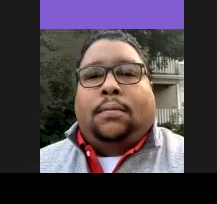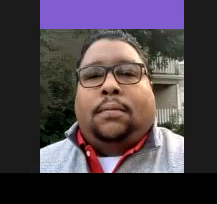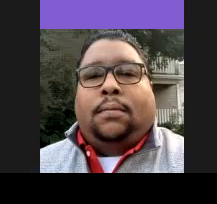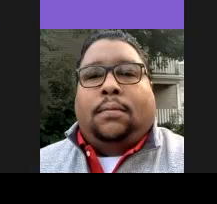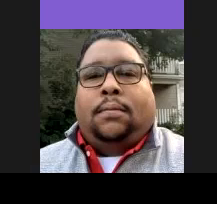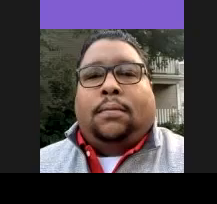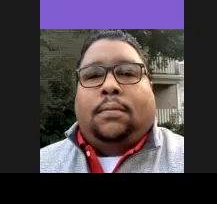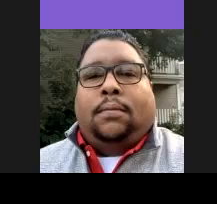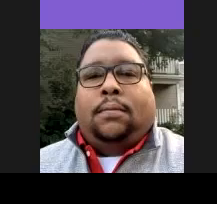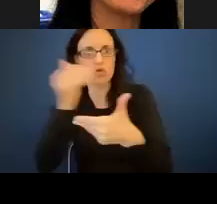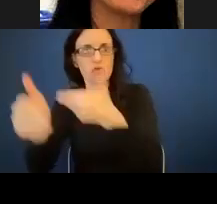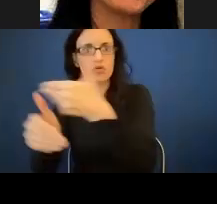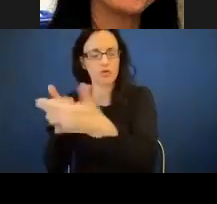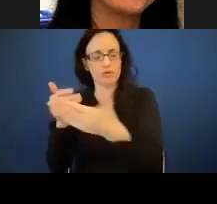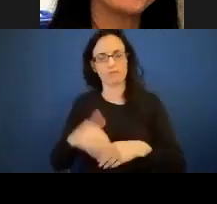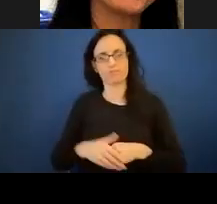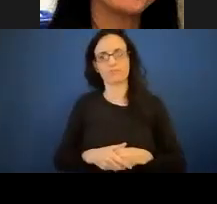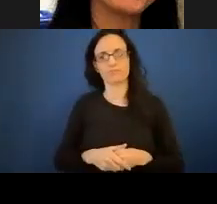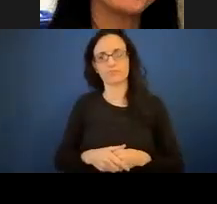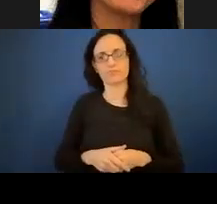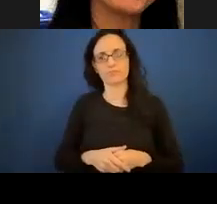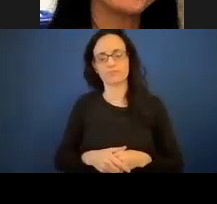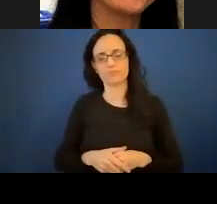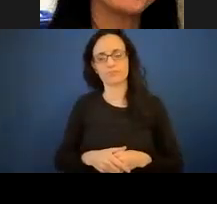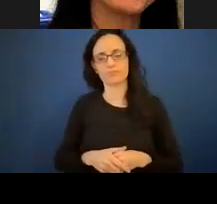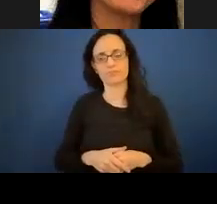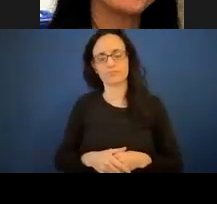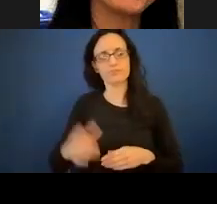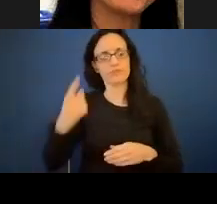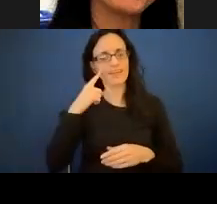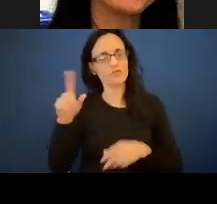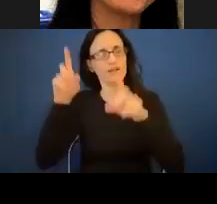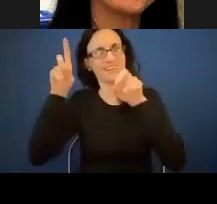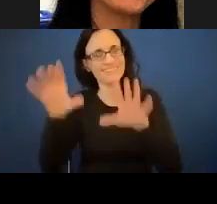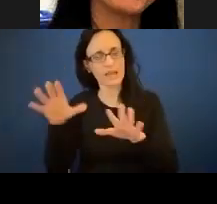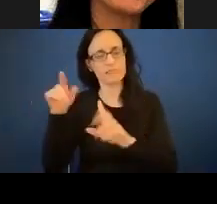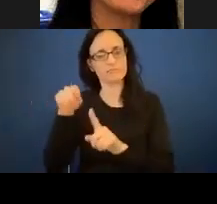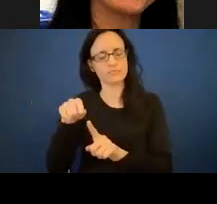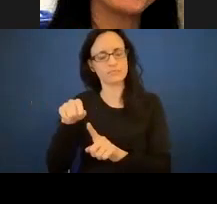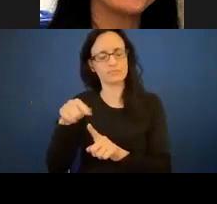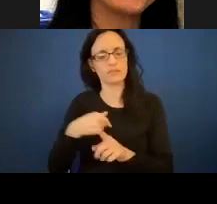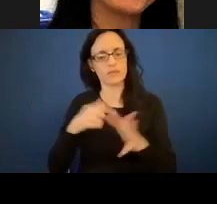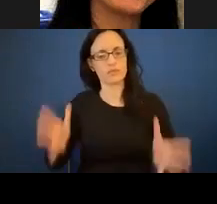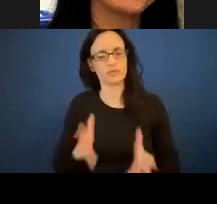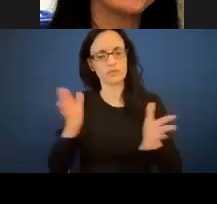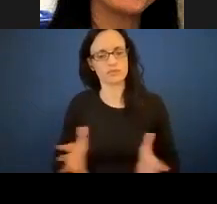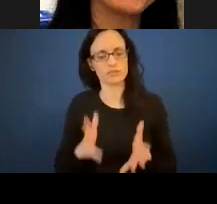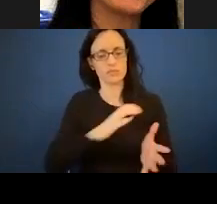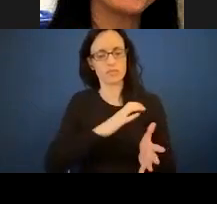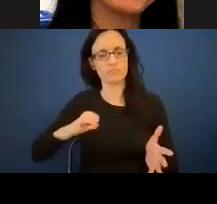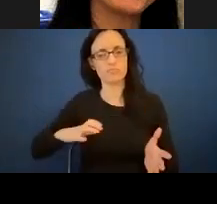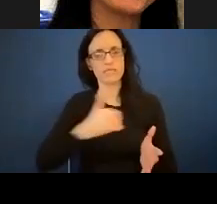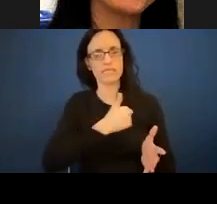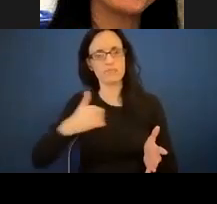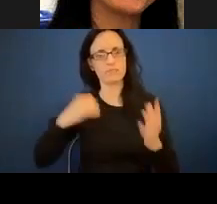better student. So I guess when you consider the exam, I would urge the committee members to think about